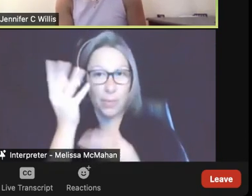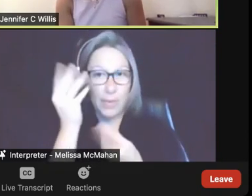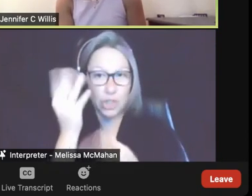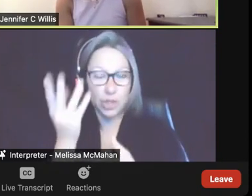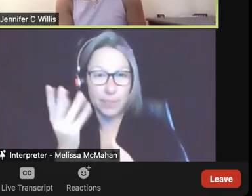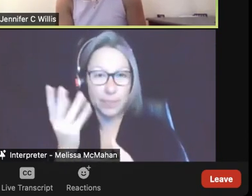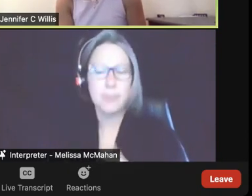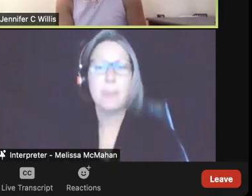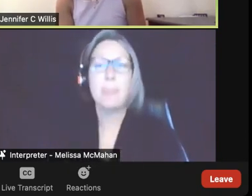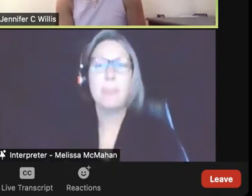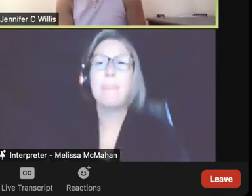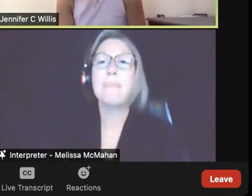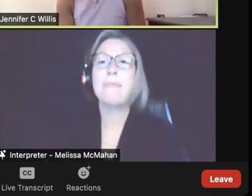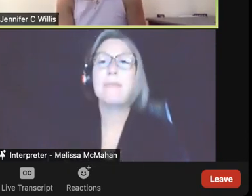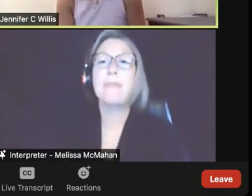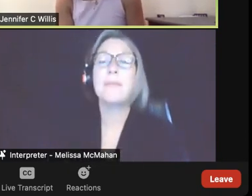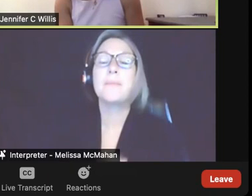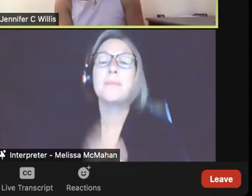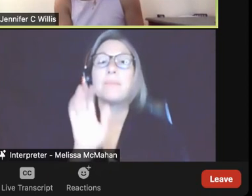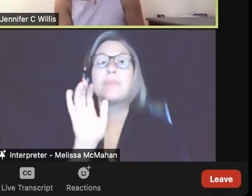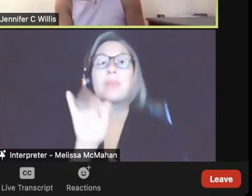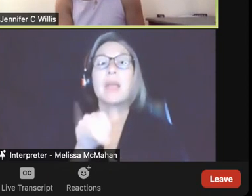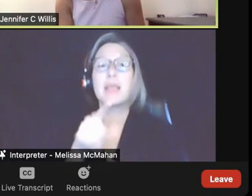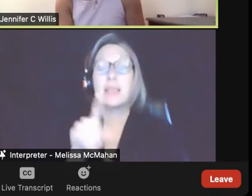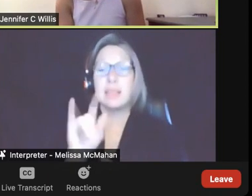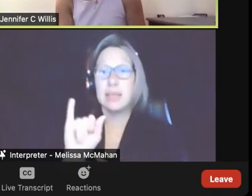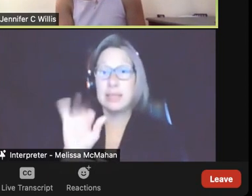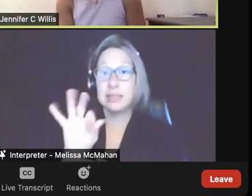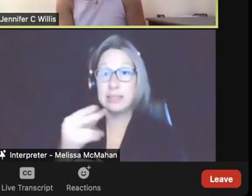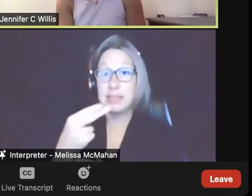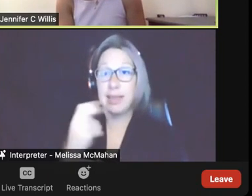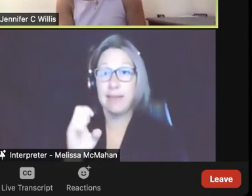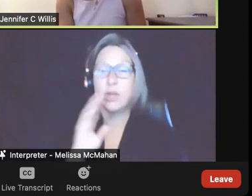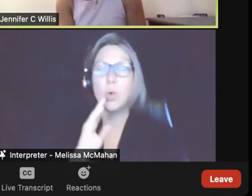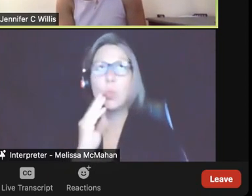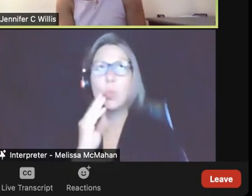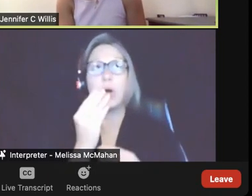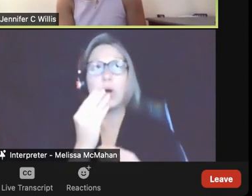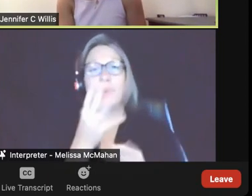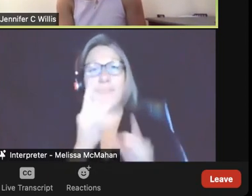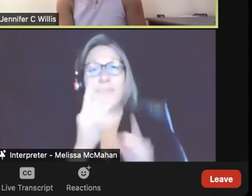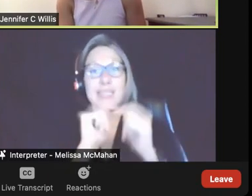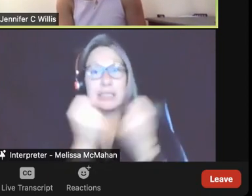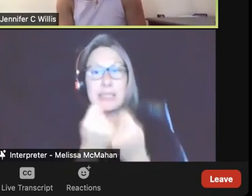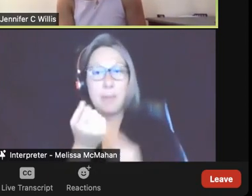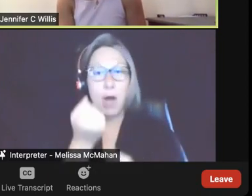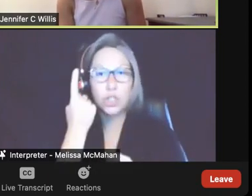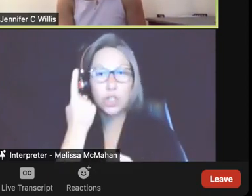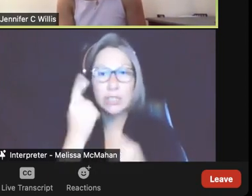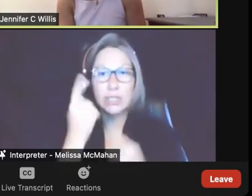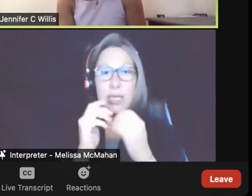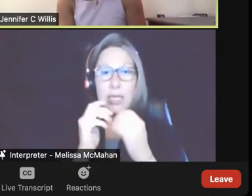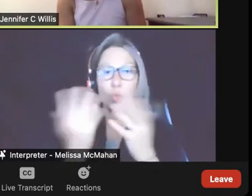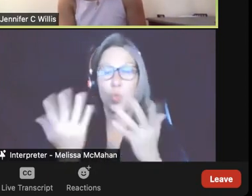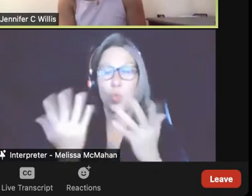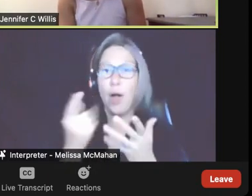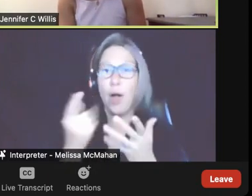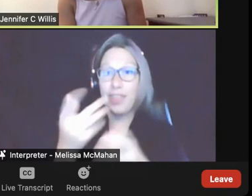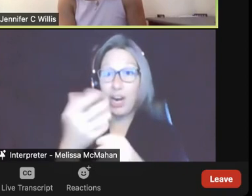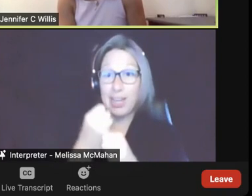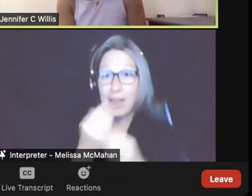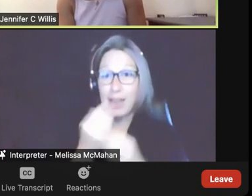understanding of what that student may or may not be able to access so that they can tweak how they're providing information to the